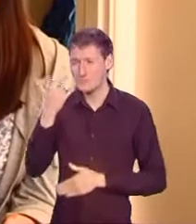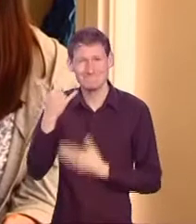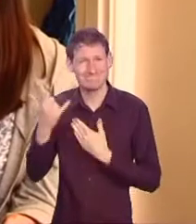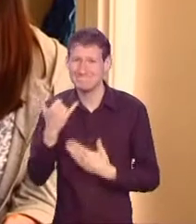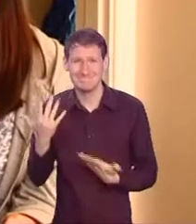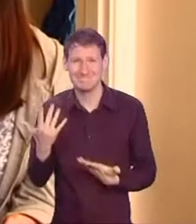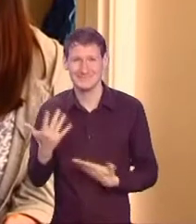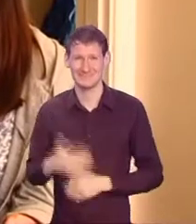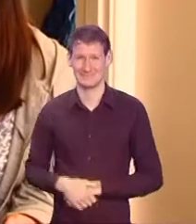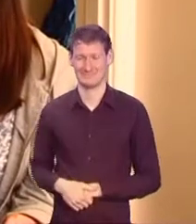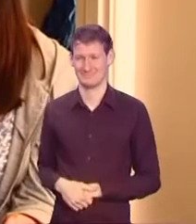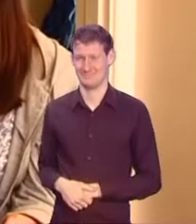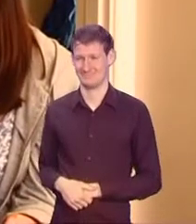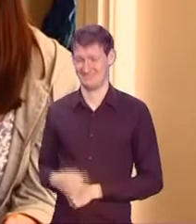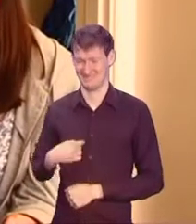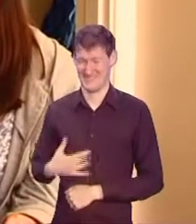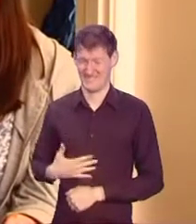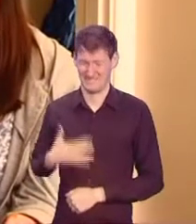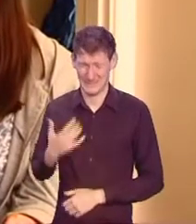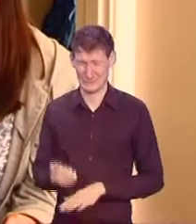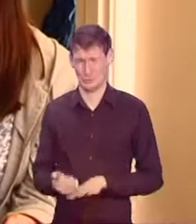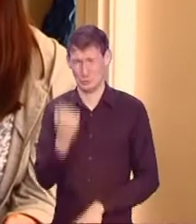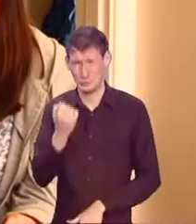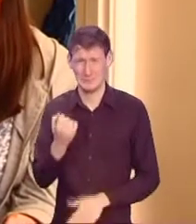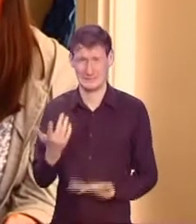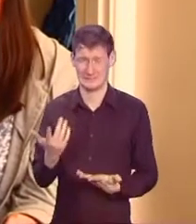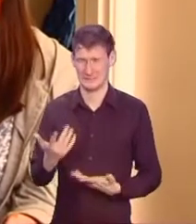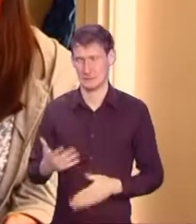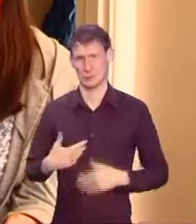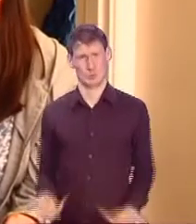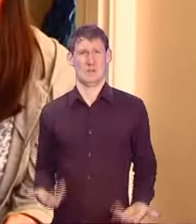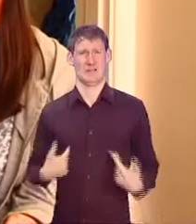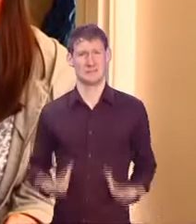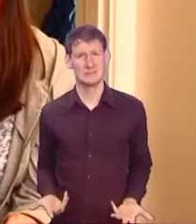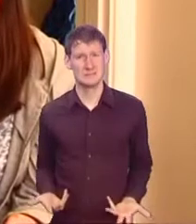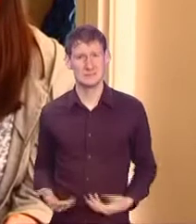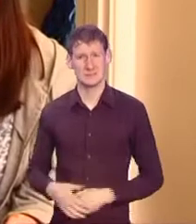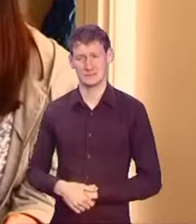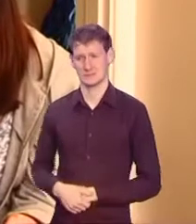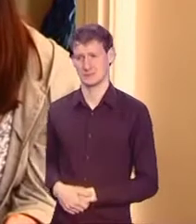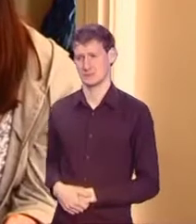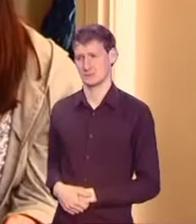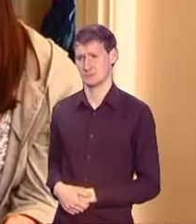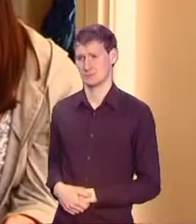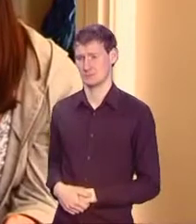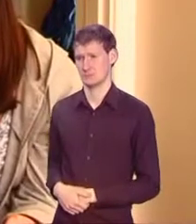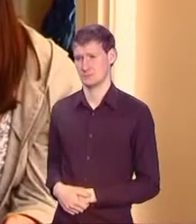understand anyone. I've never felt so stupid and useless.